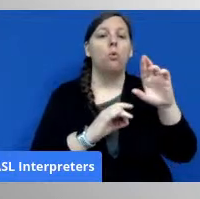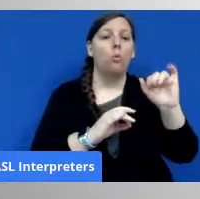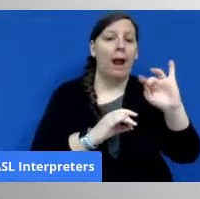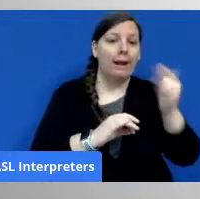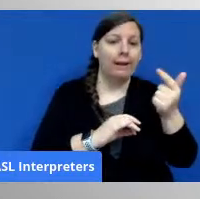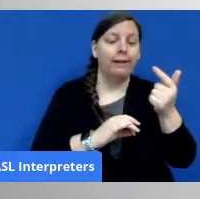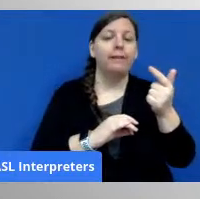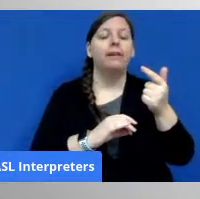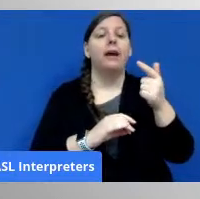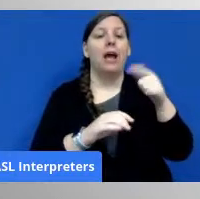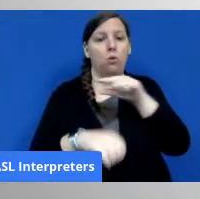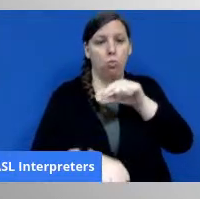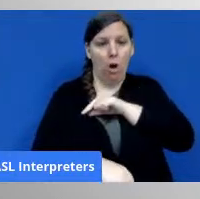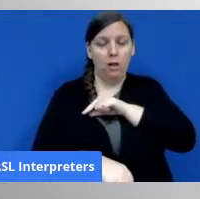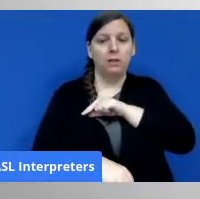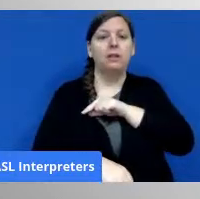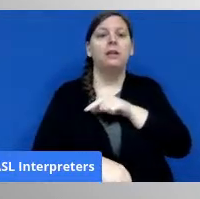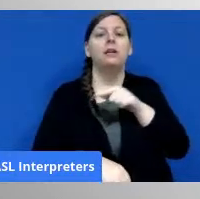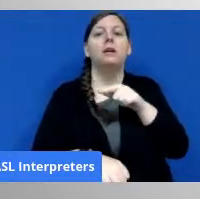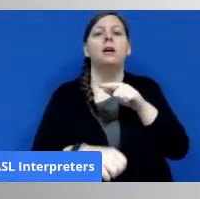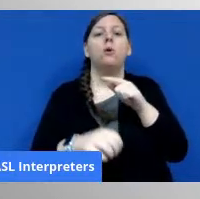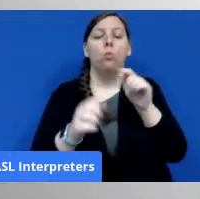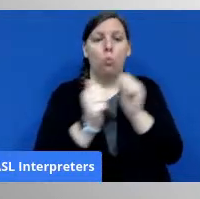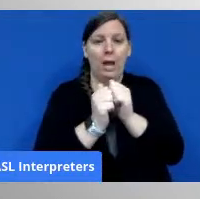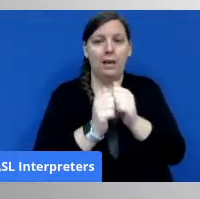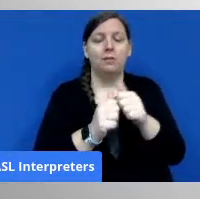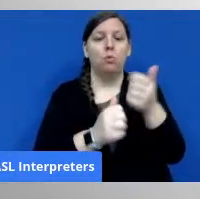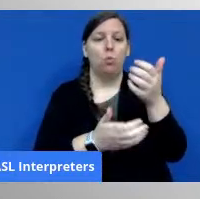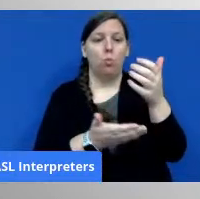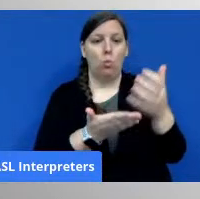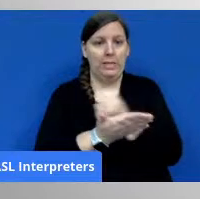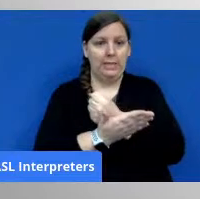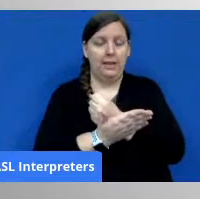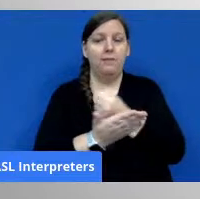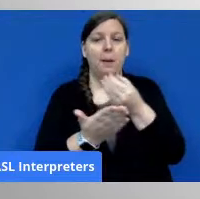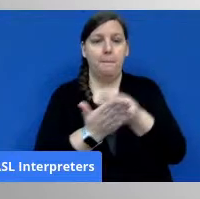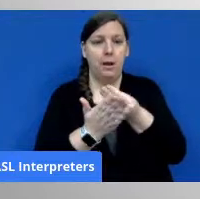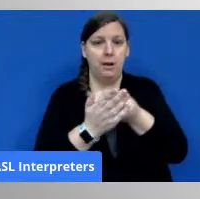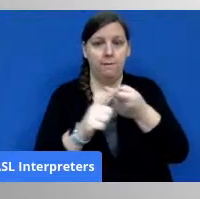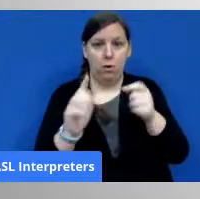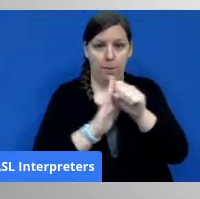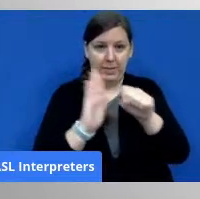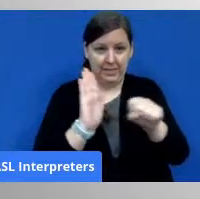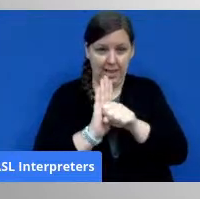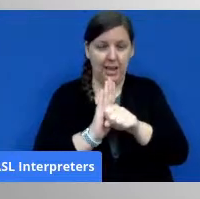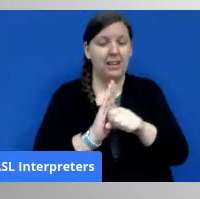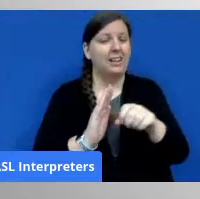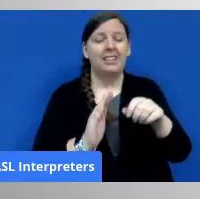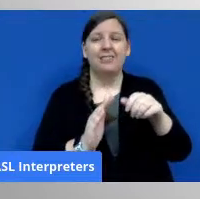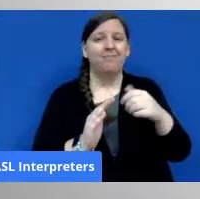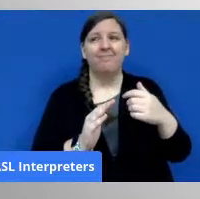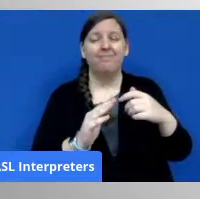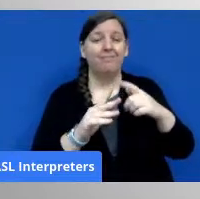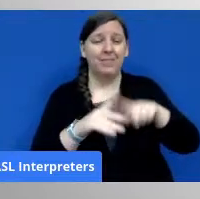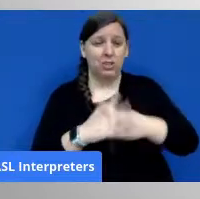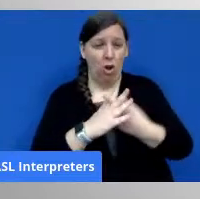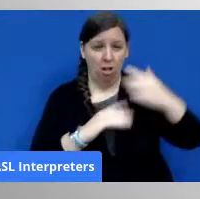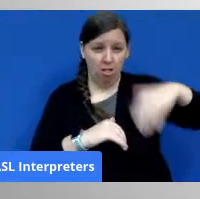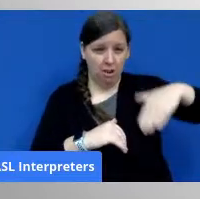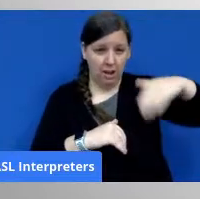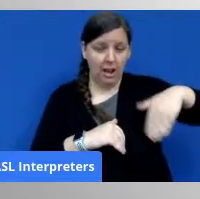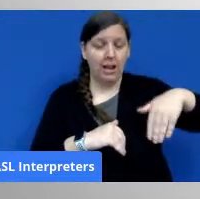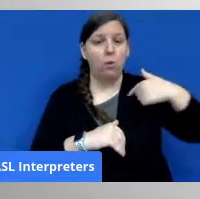state. So that's why it's really, really important. We're not quite there yet. They were going to transition to that model in 2020. The pandemic put that